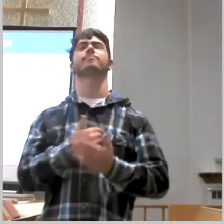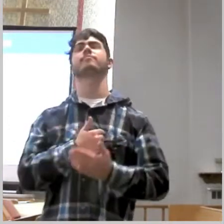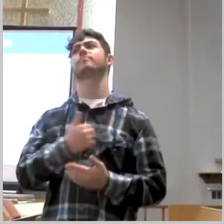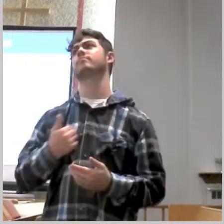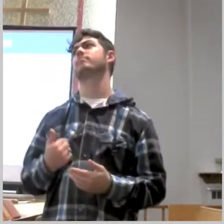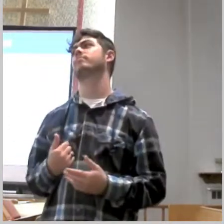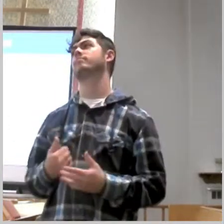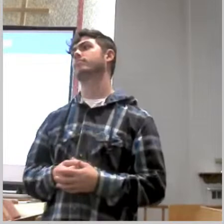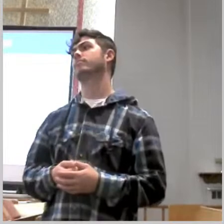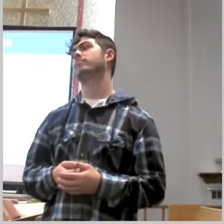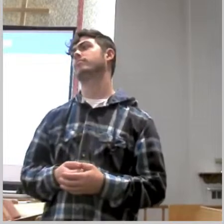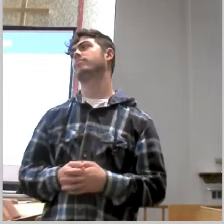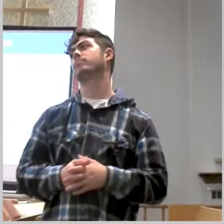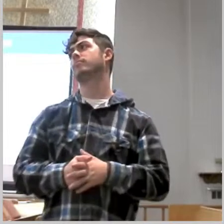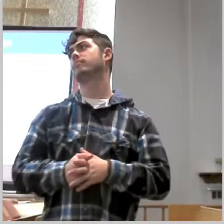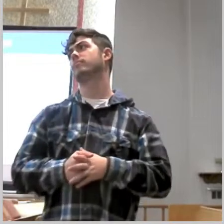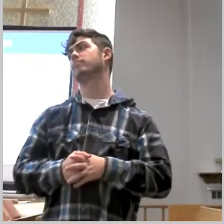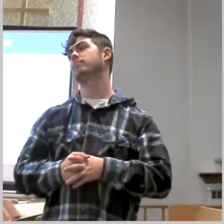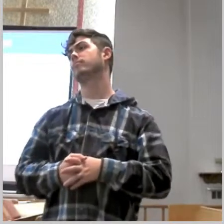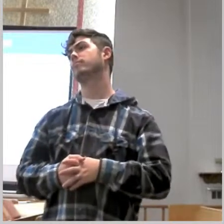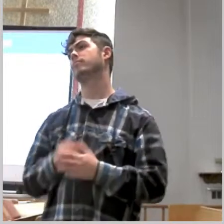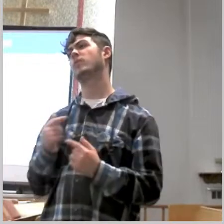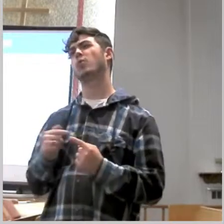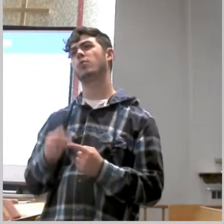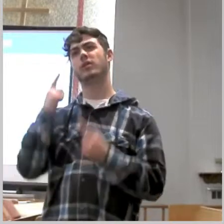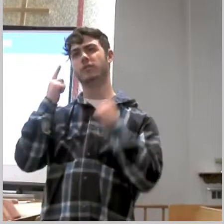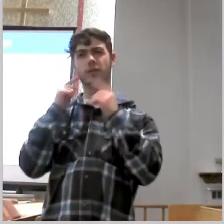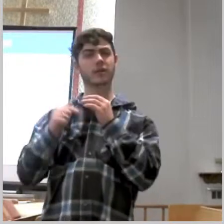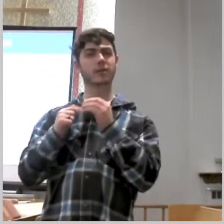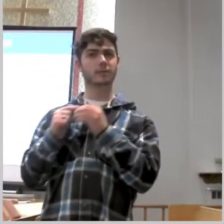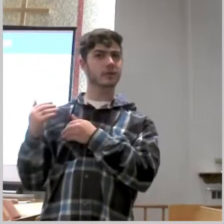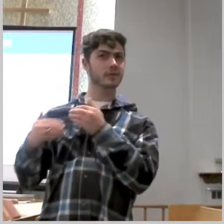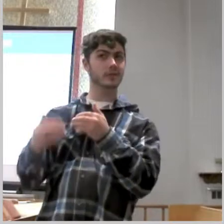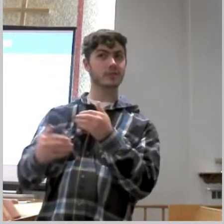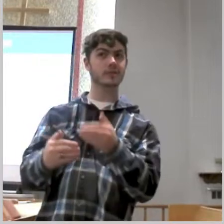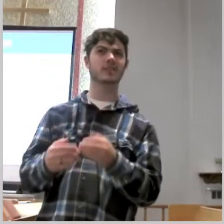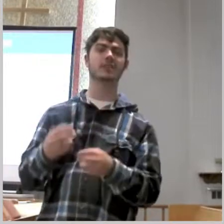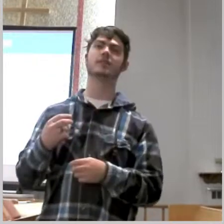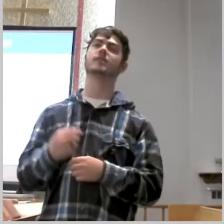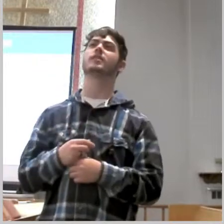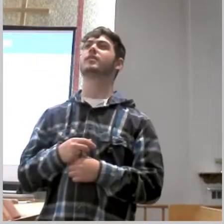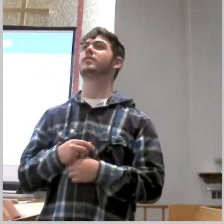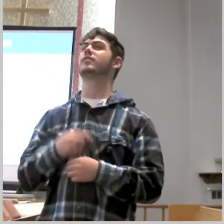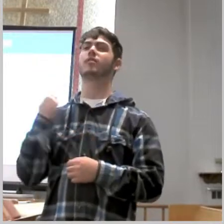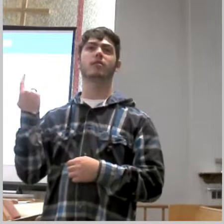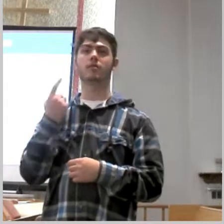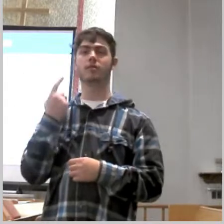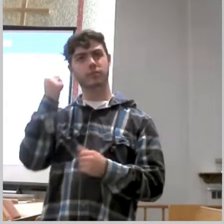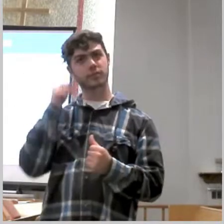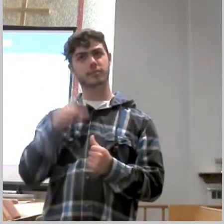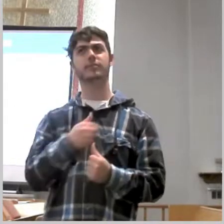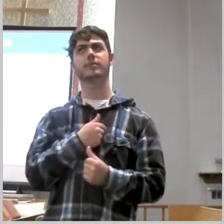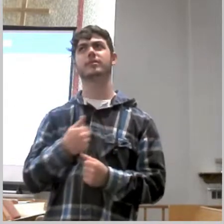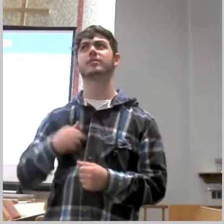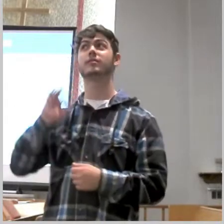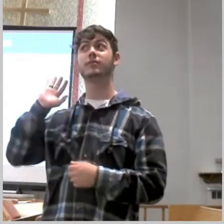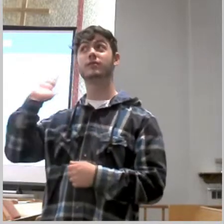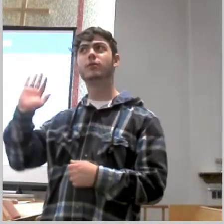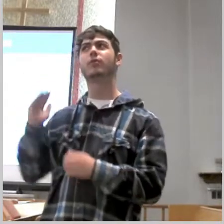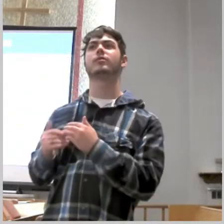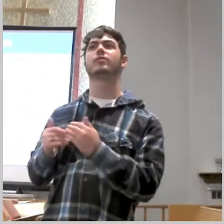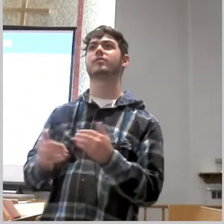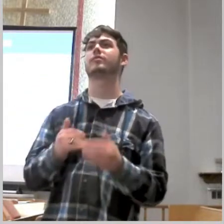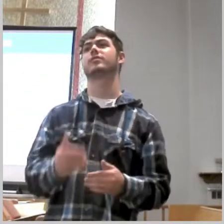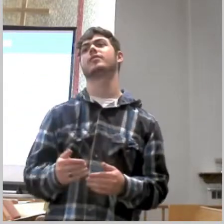it's hard to think of, you know, when we think of generosity, it's hard to not think of you, Father, and Jesus Christ and the sacrifice